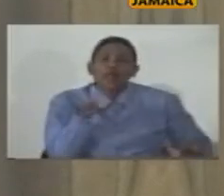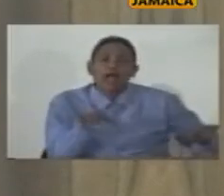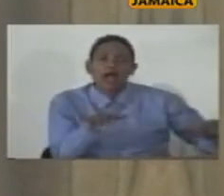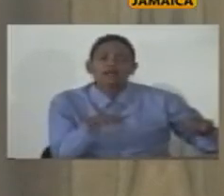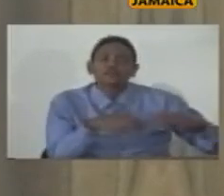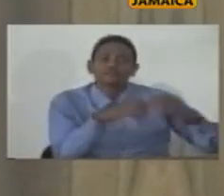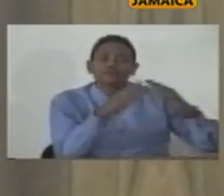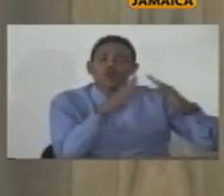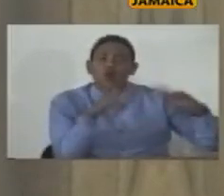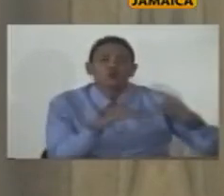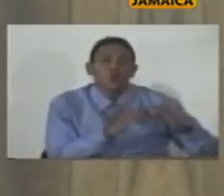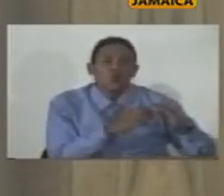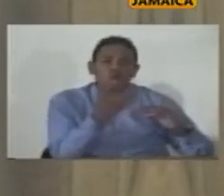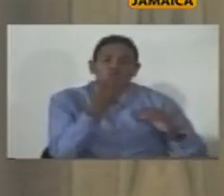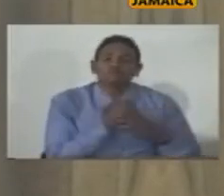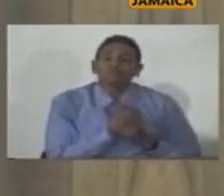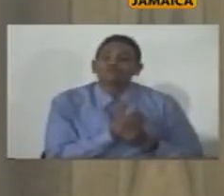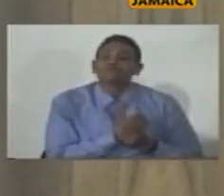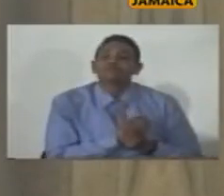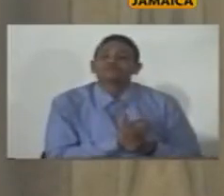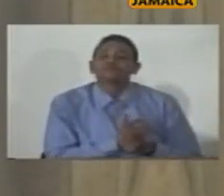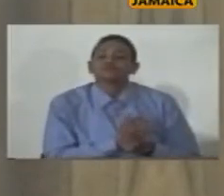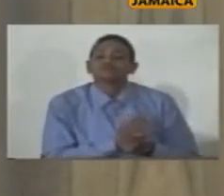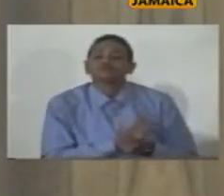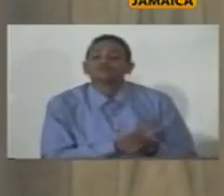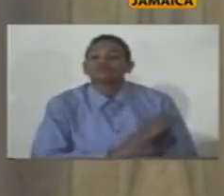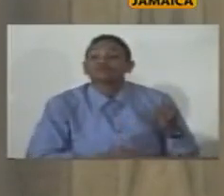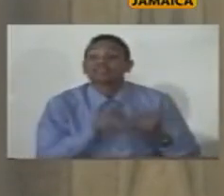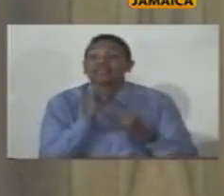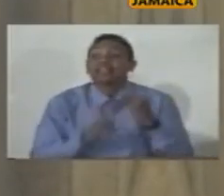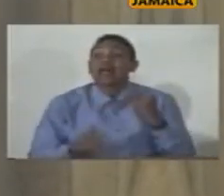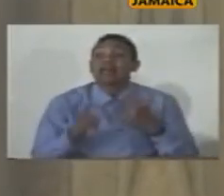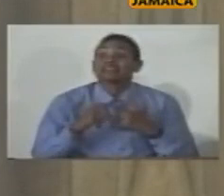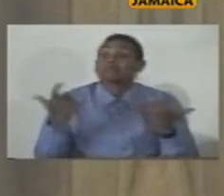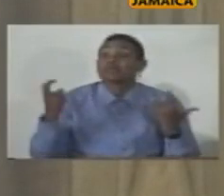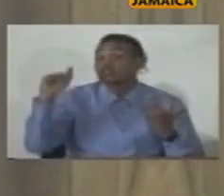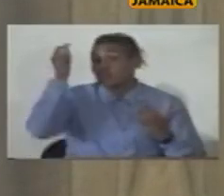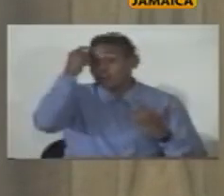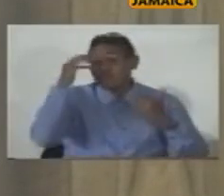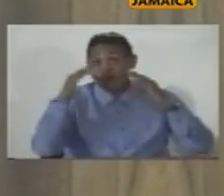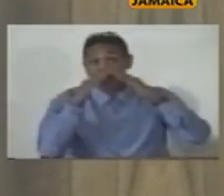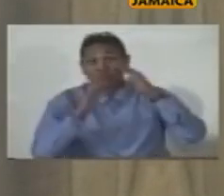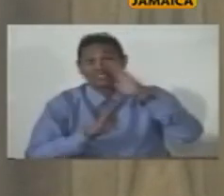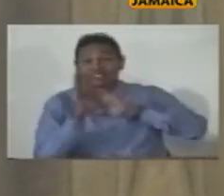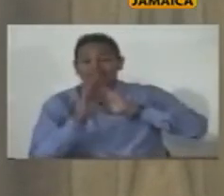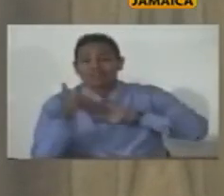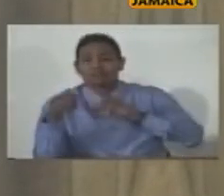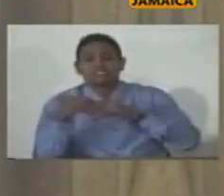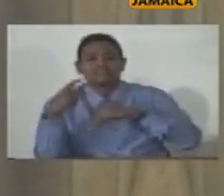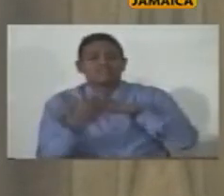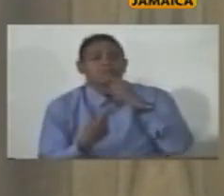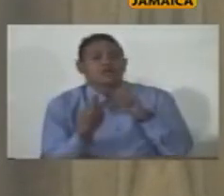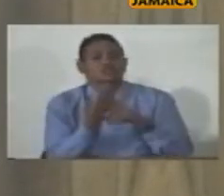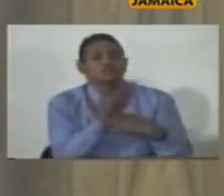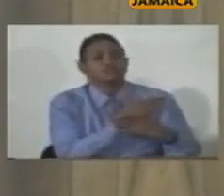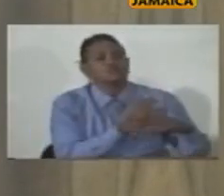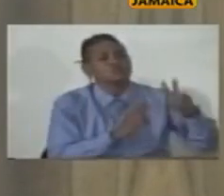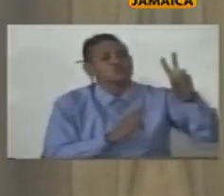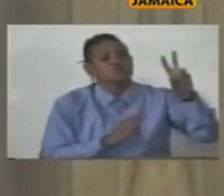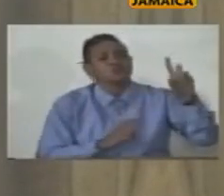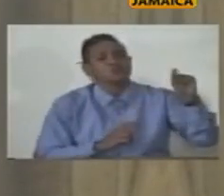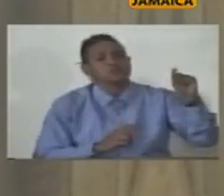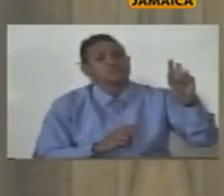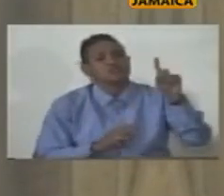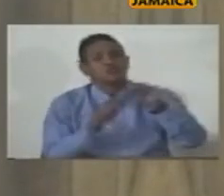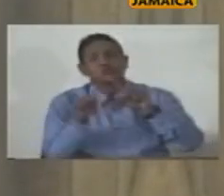housing. Mr. Speaker, the last major government housing development in the parish was between 20 and 30